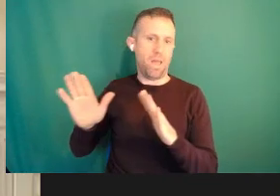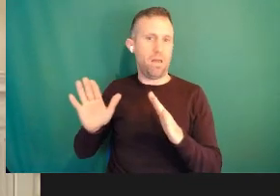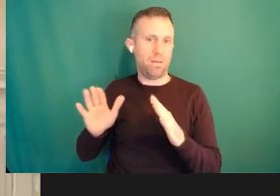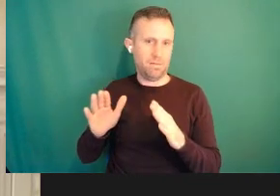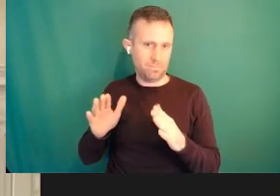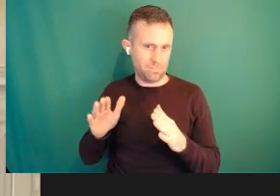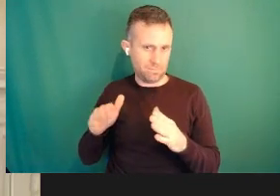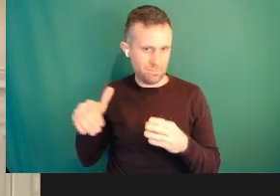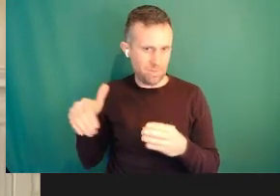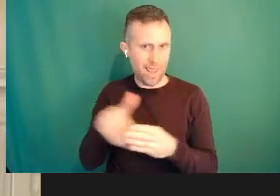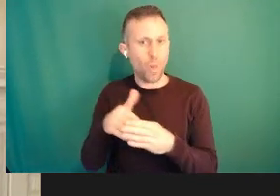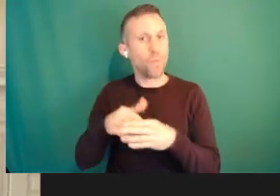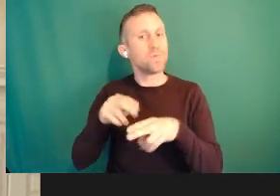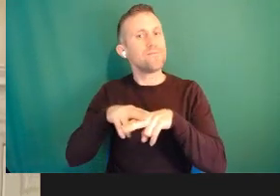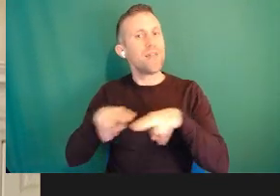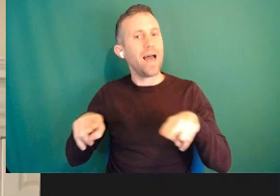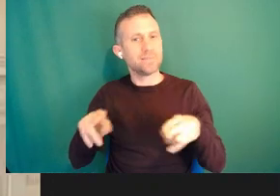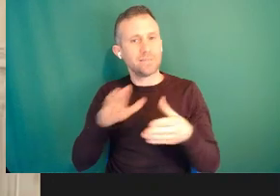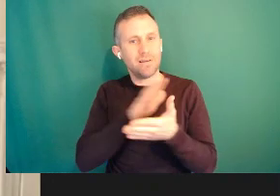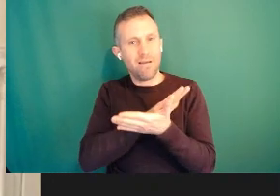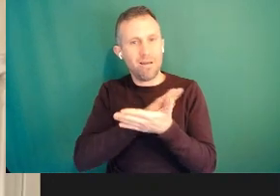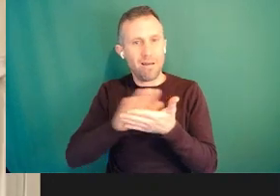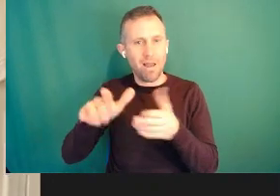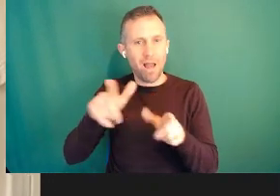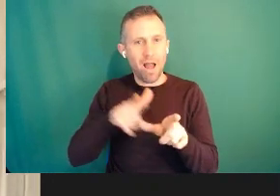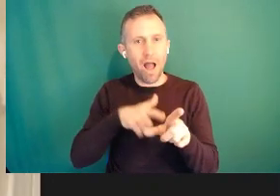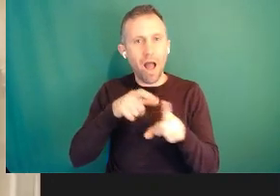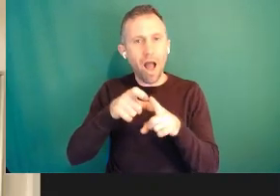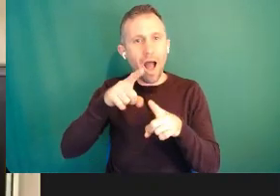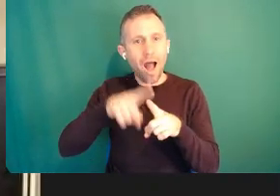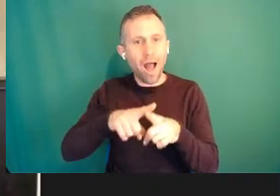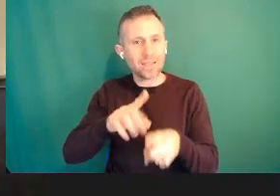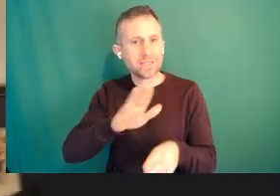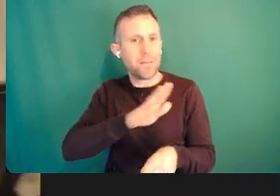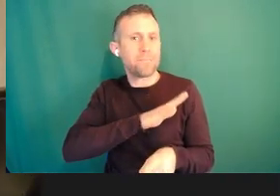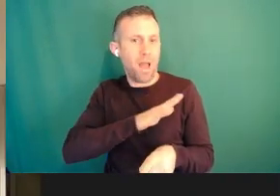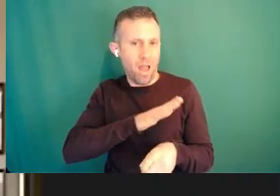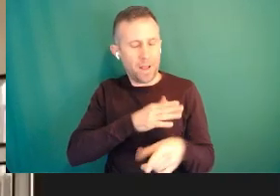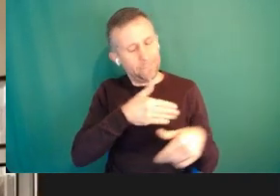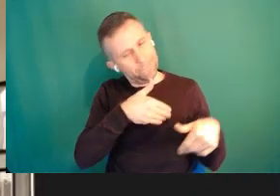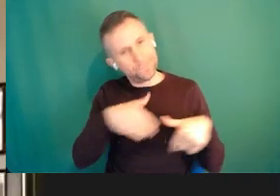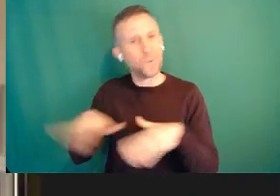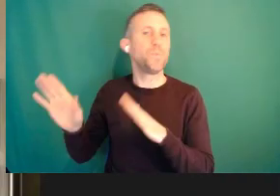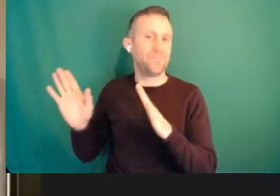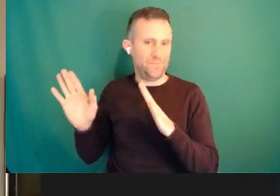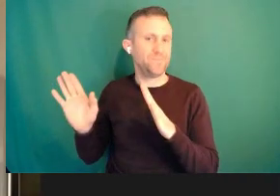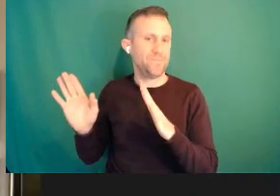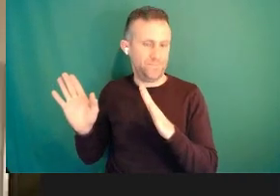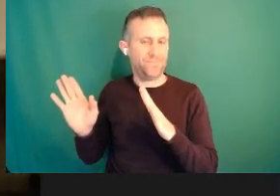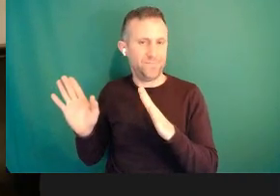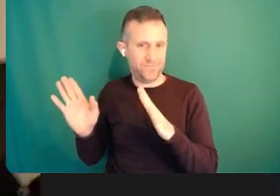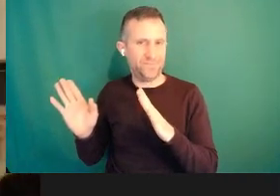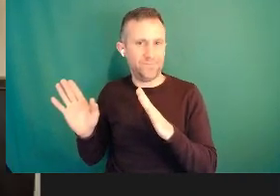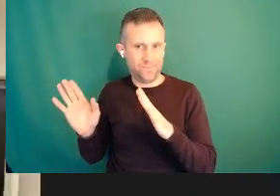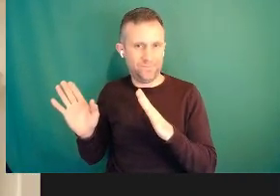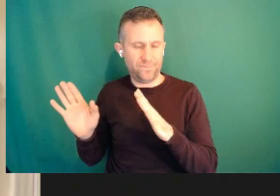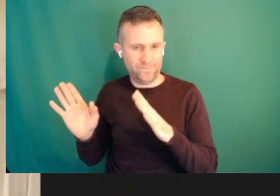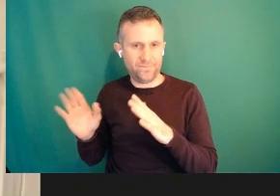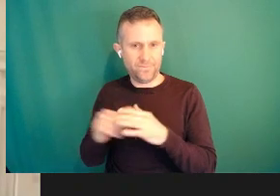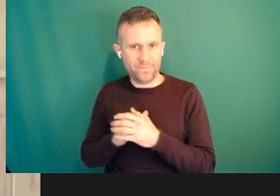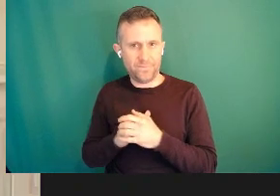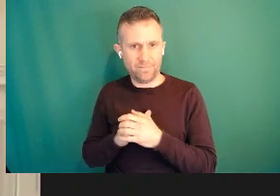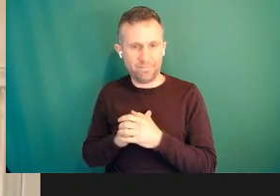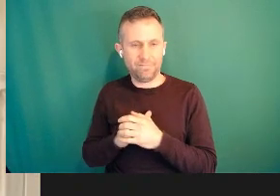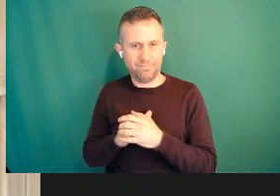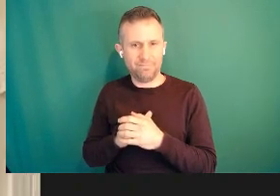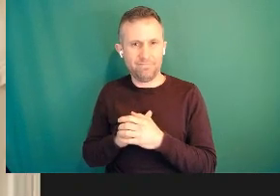And so that's where she lived. And then at the weekend, when she inherited West Horsley Place from her mum in the 60s, she'd come down for the